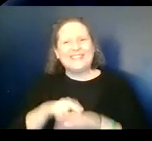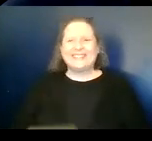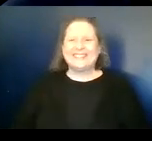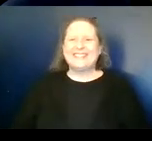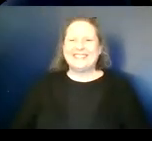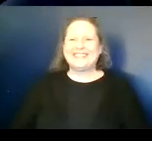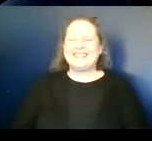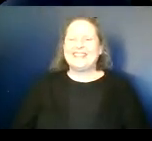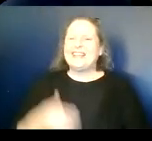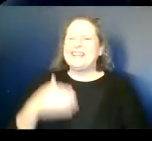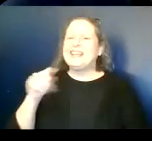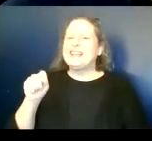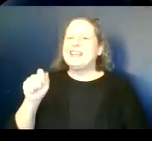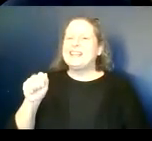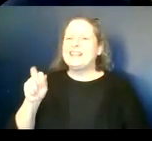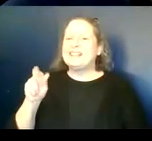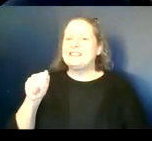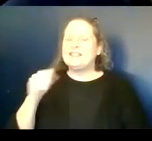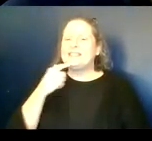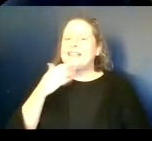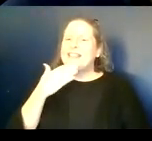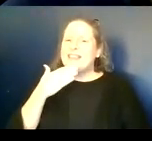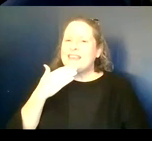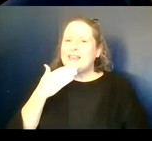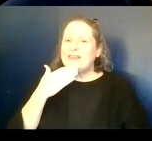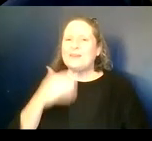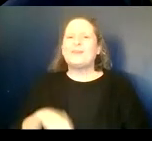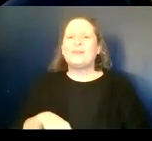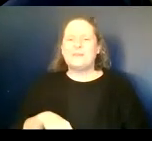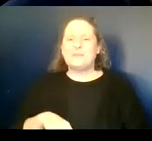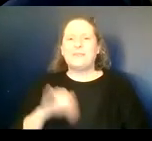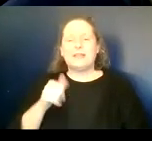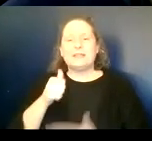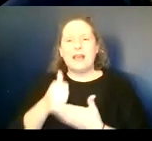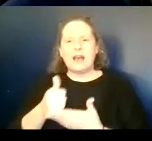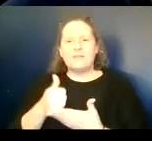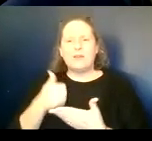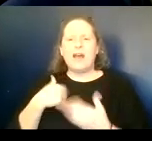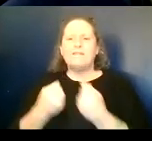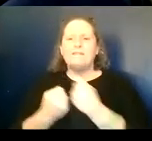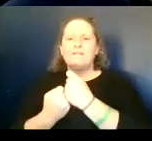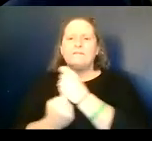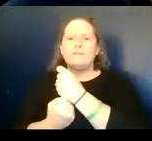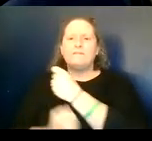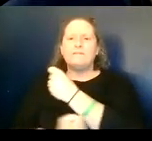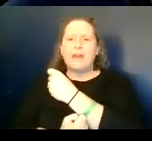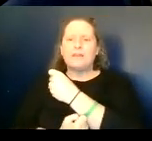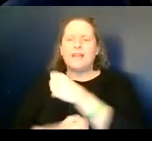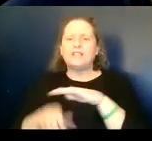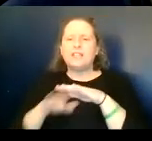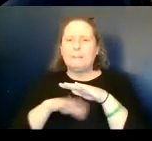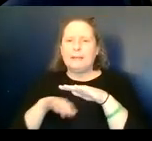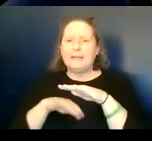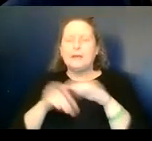Right. Thanks for that. Yeah, and I think this is really helpful to have just a foundation of when we talk about identity, there's